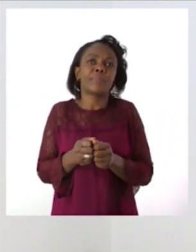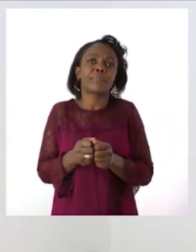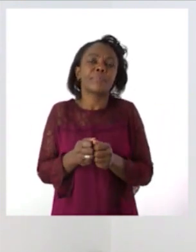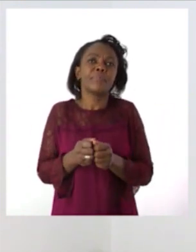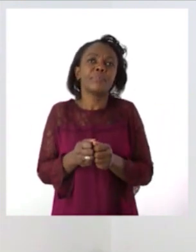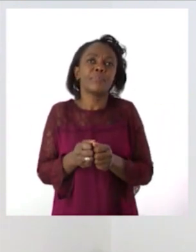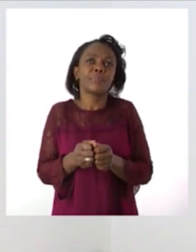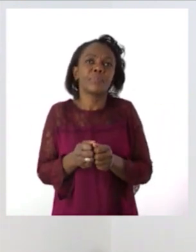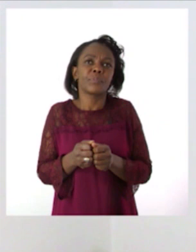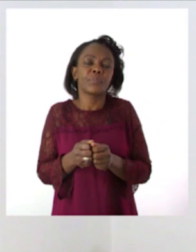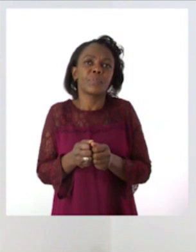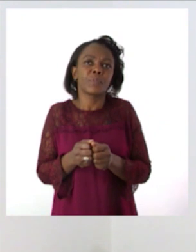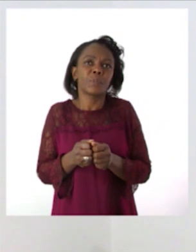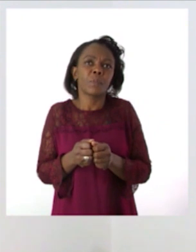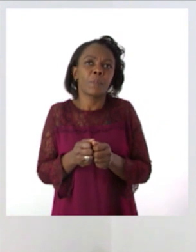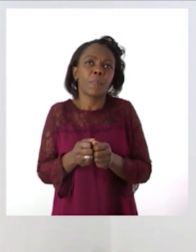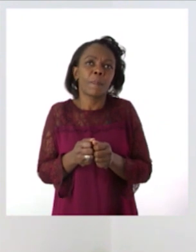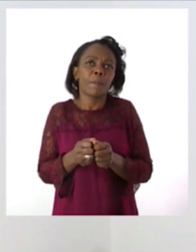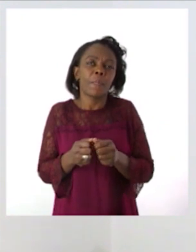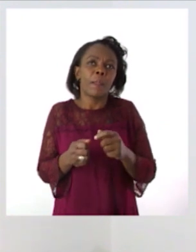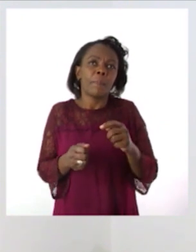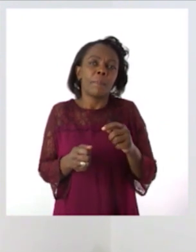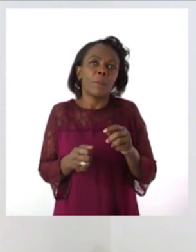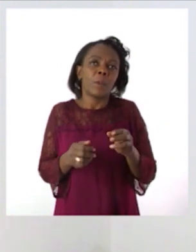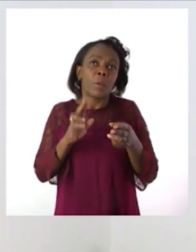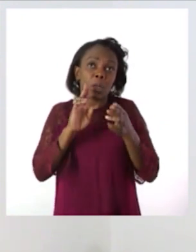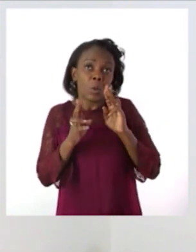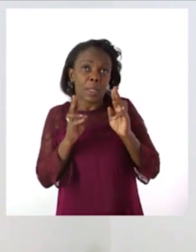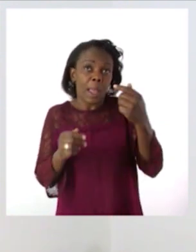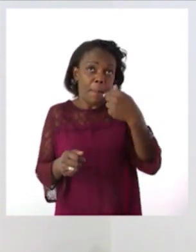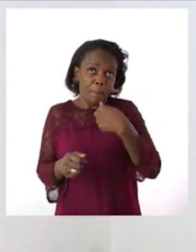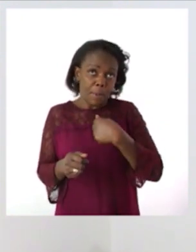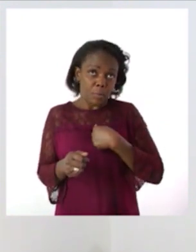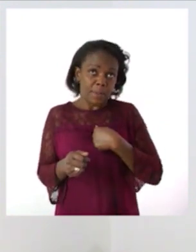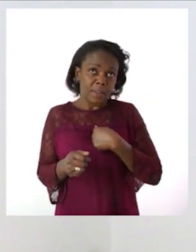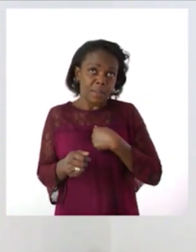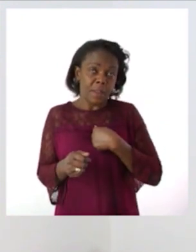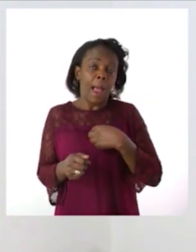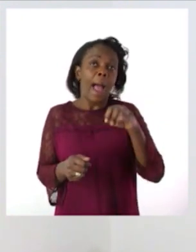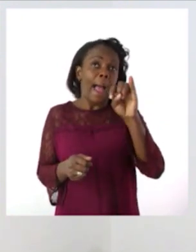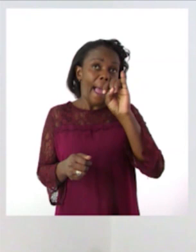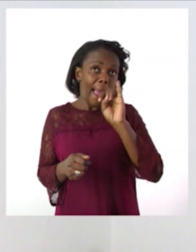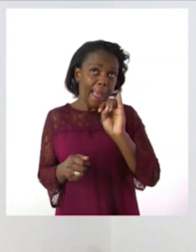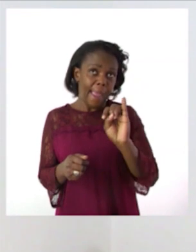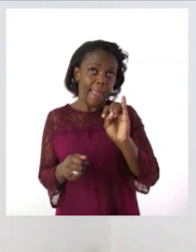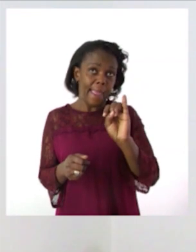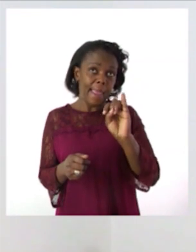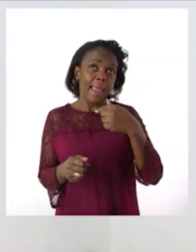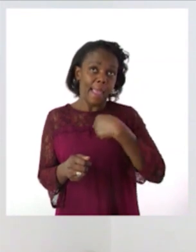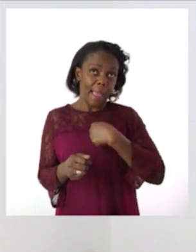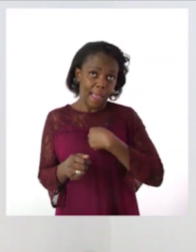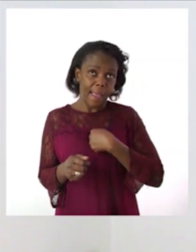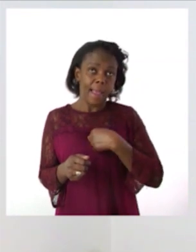short for you. So, if I'm talking about myself, I'll say, I'm a I. I'm not going to